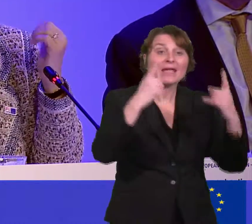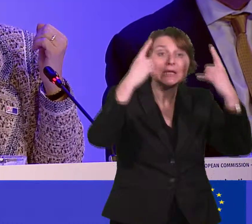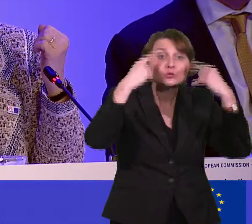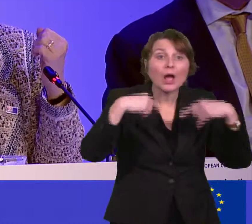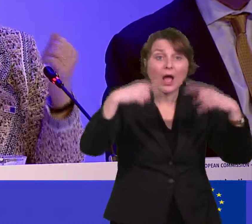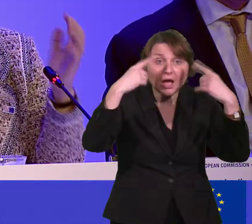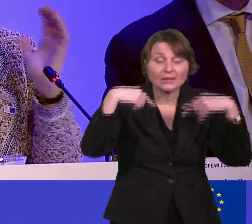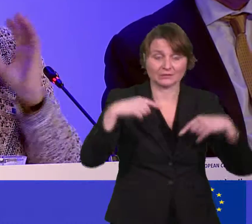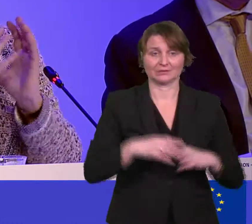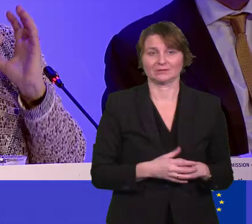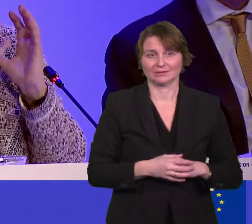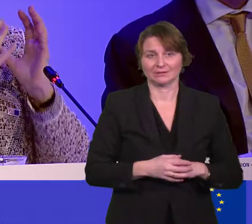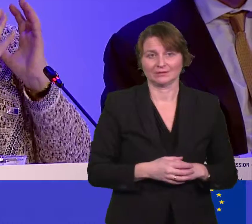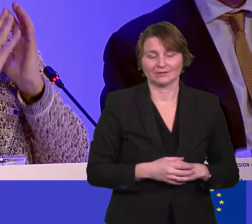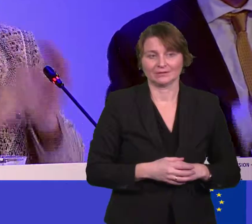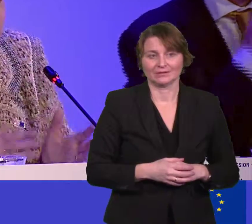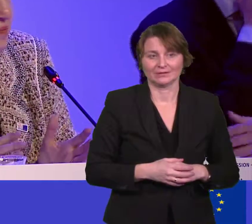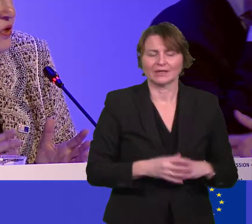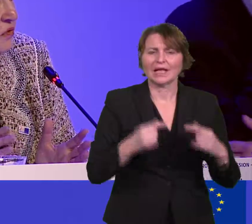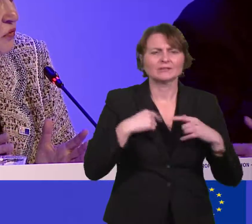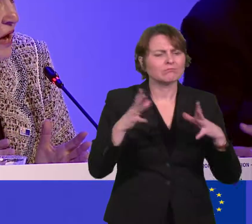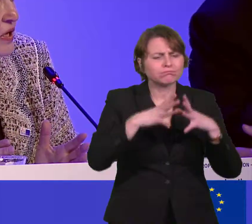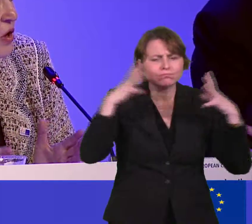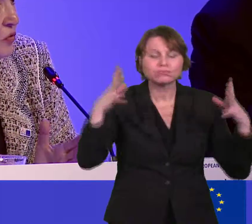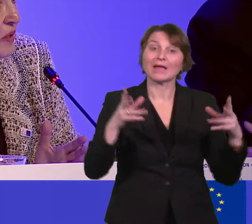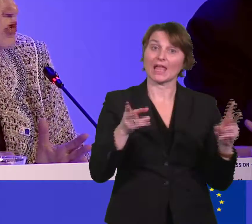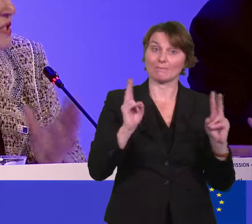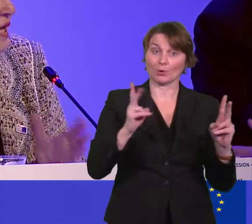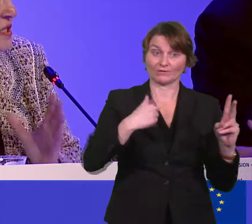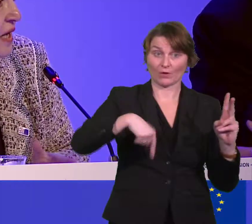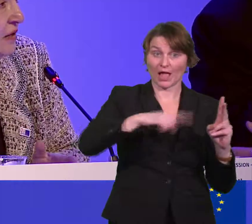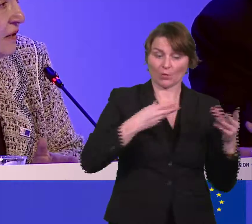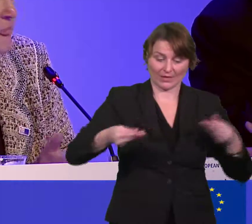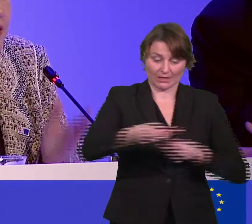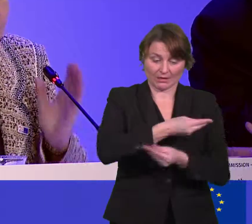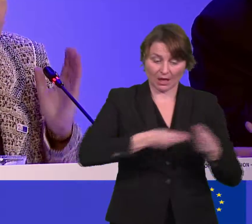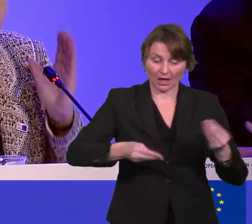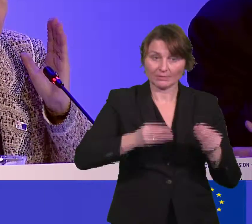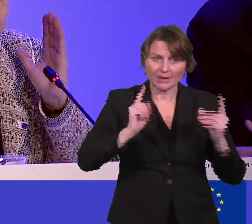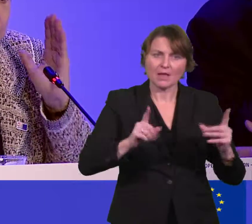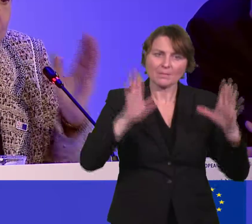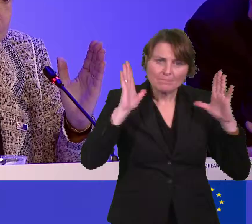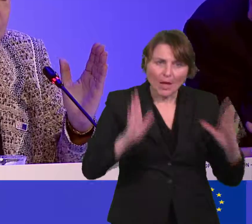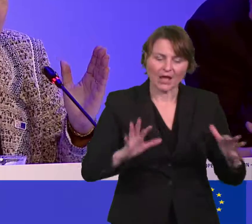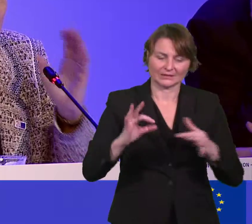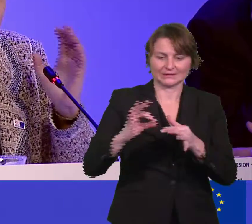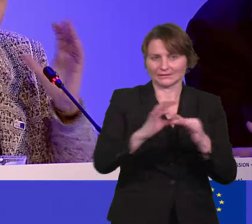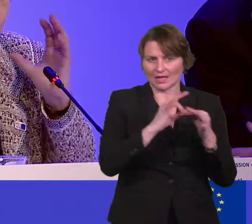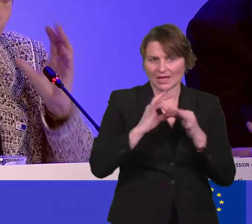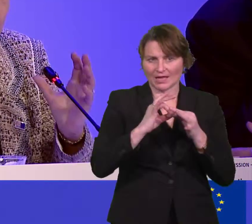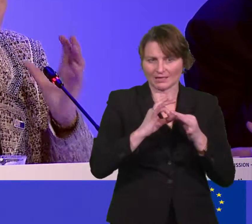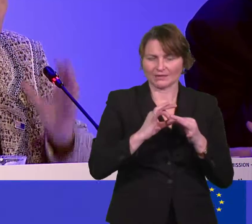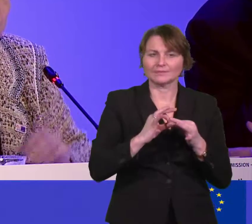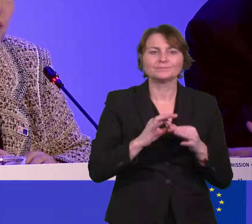And it is of course hugely important for our economy to stay together. We forget